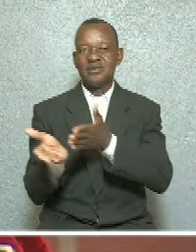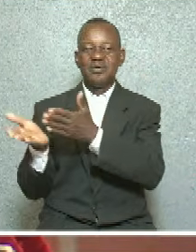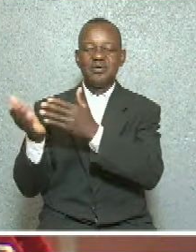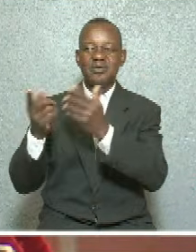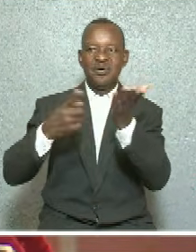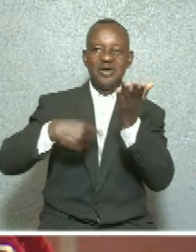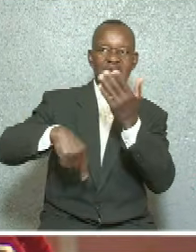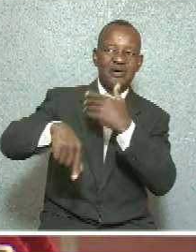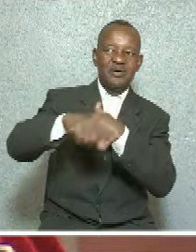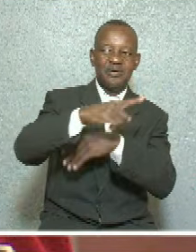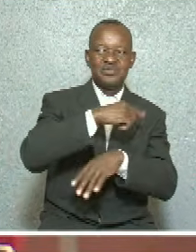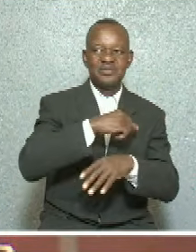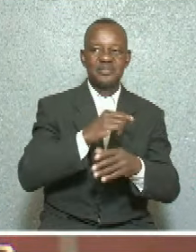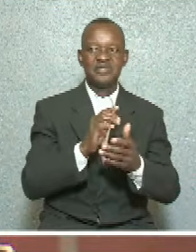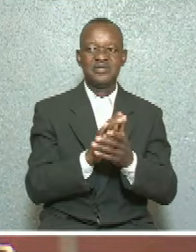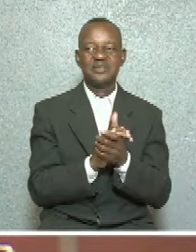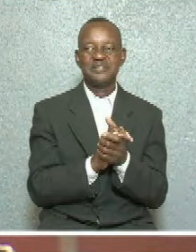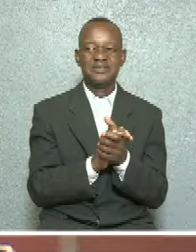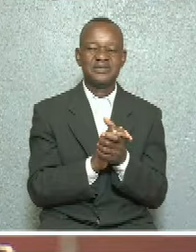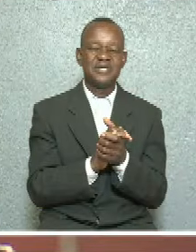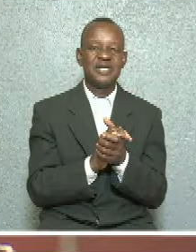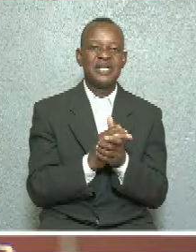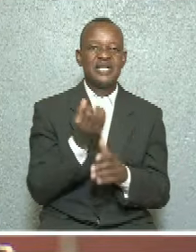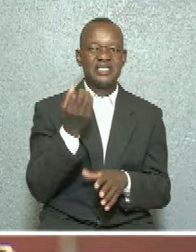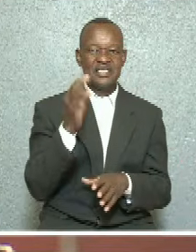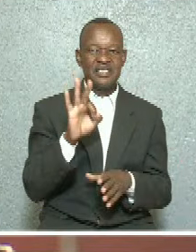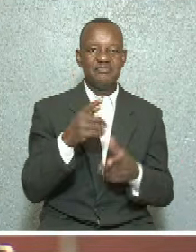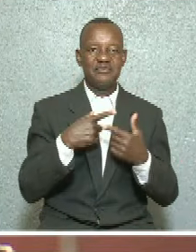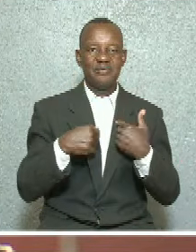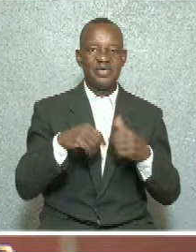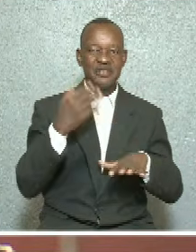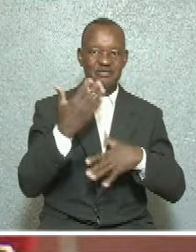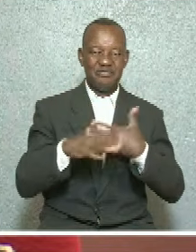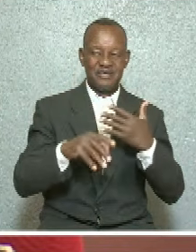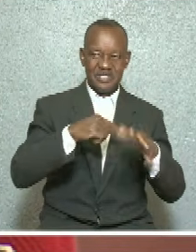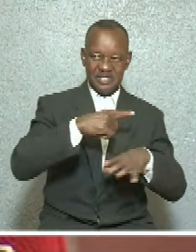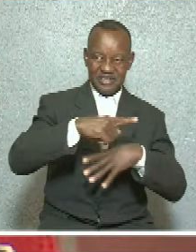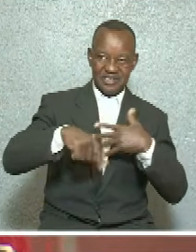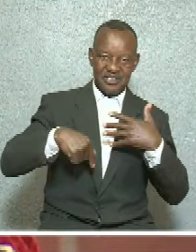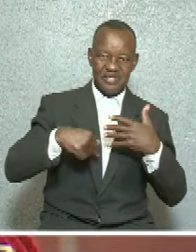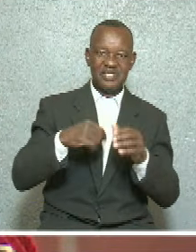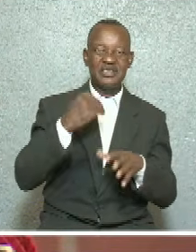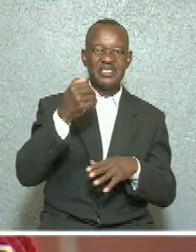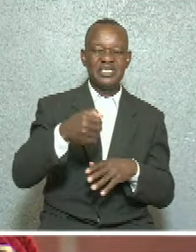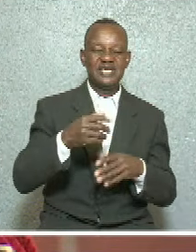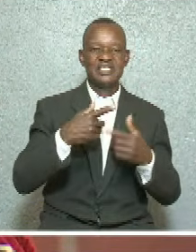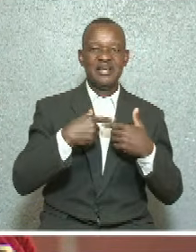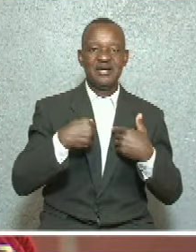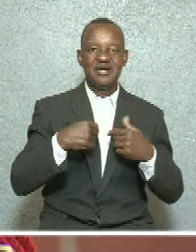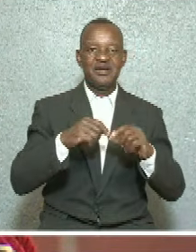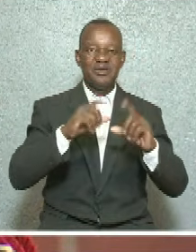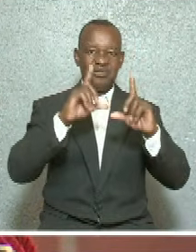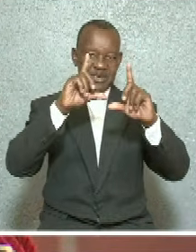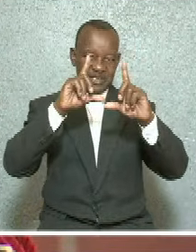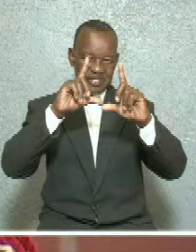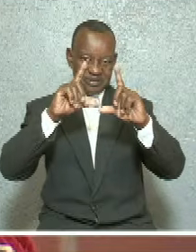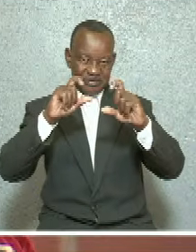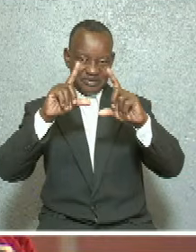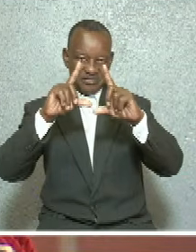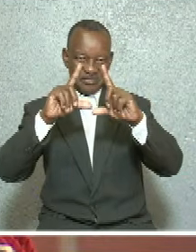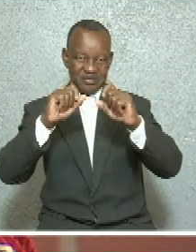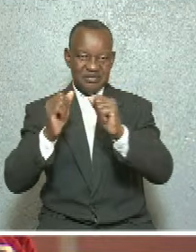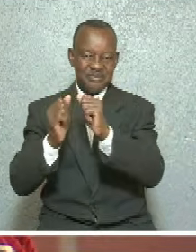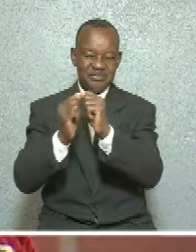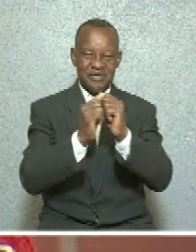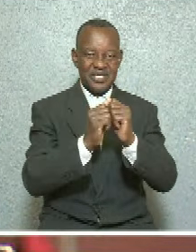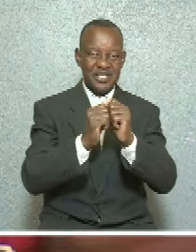to the mural, where as soon as we are done inside, we'll meet you there for a photo for the unveiling of the mural of Tata Sam